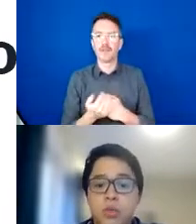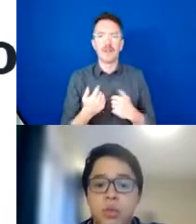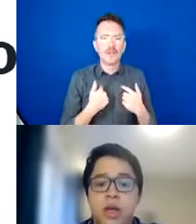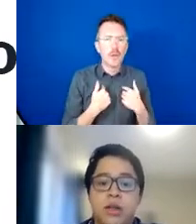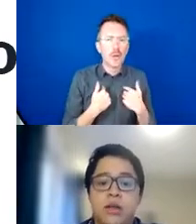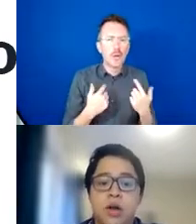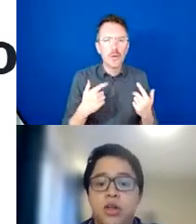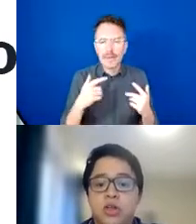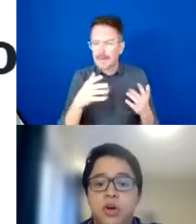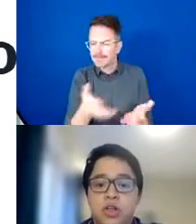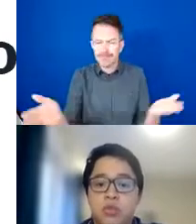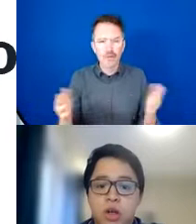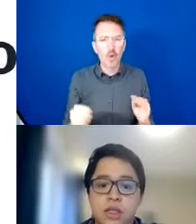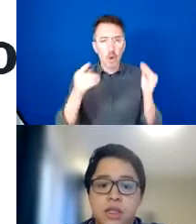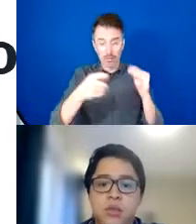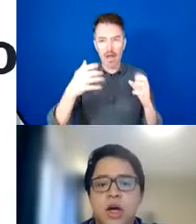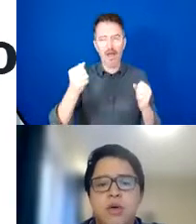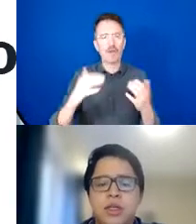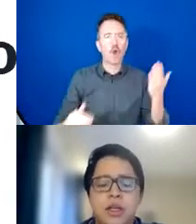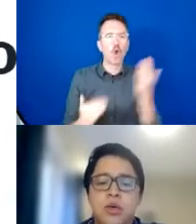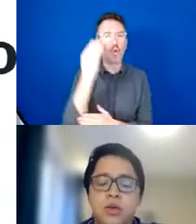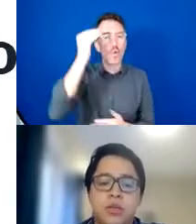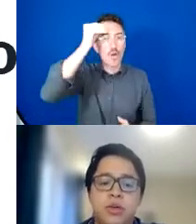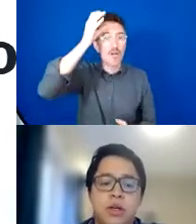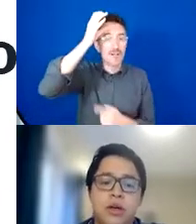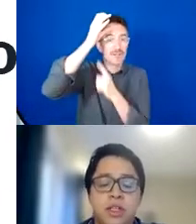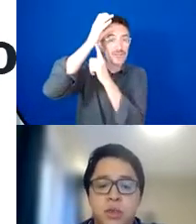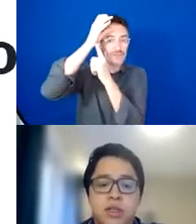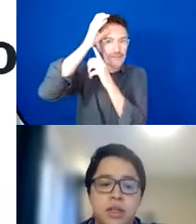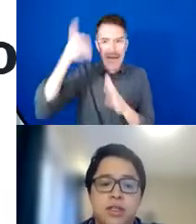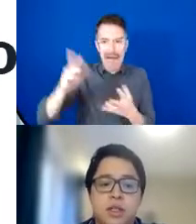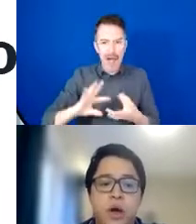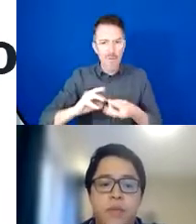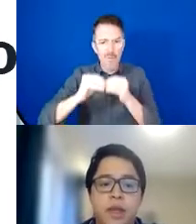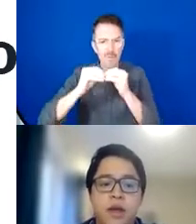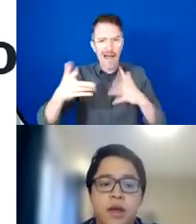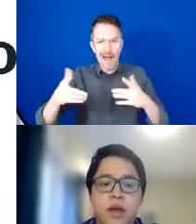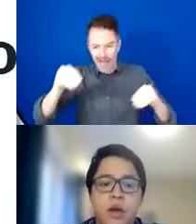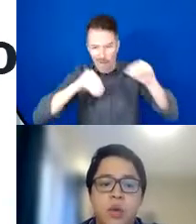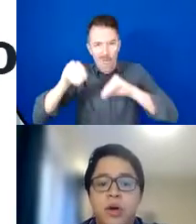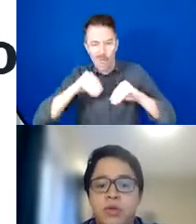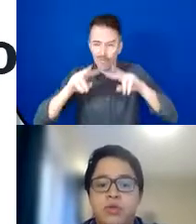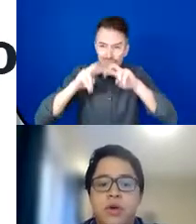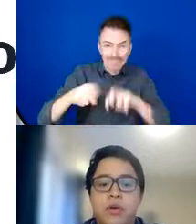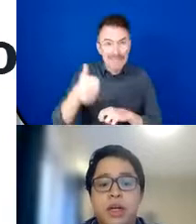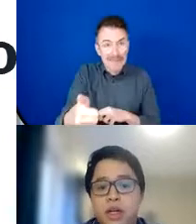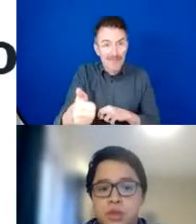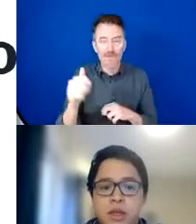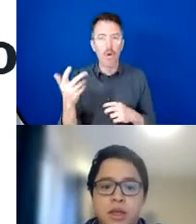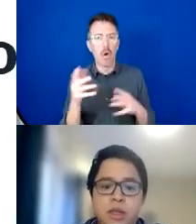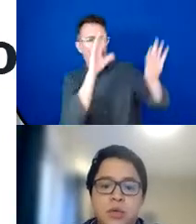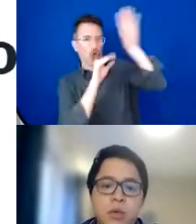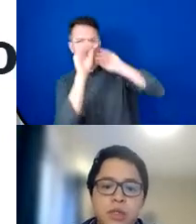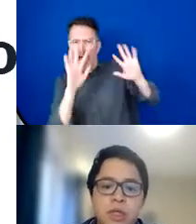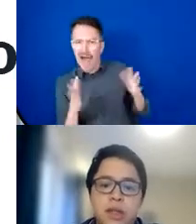that youth play in the knowledge production processes. How is it that youth are experiencing this as well? And we were able to find many